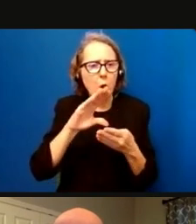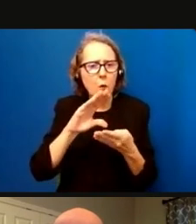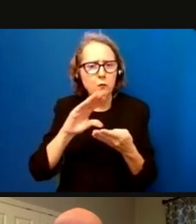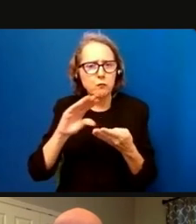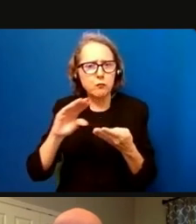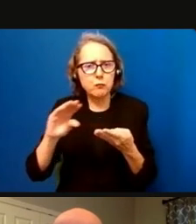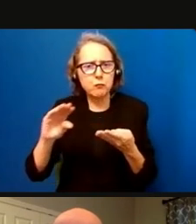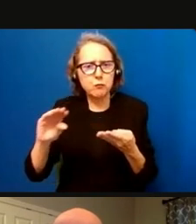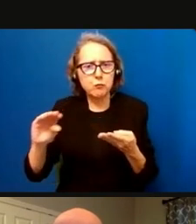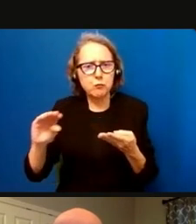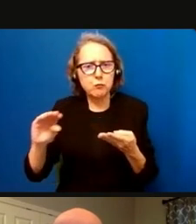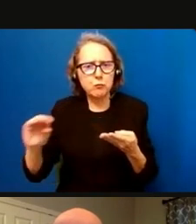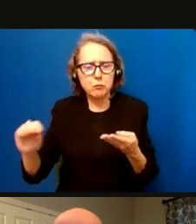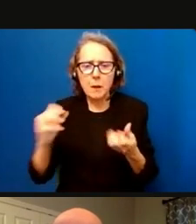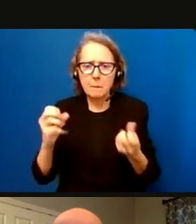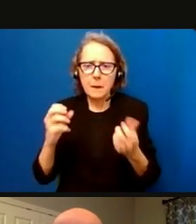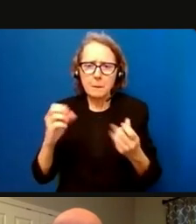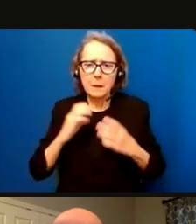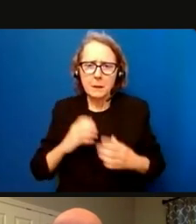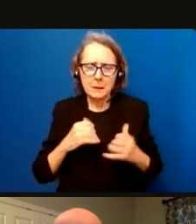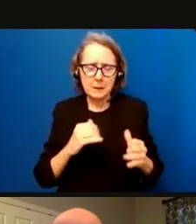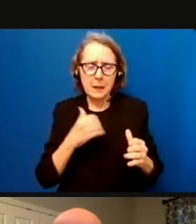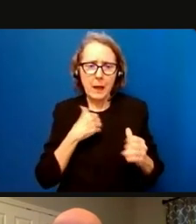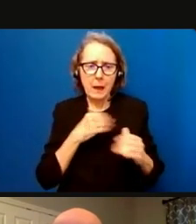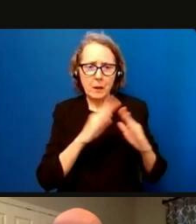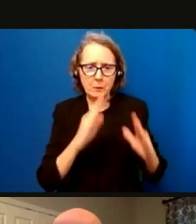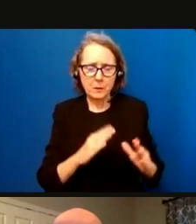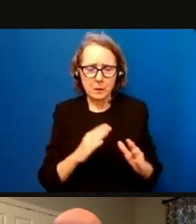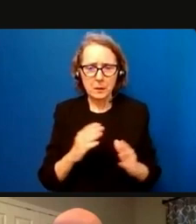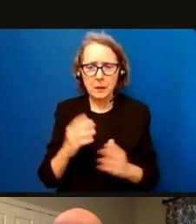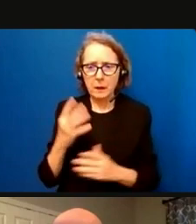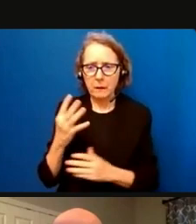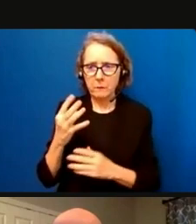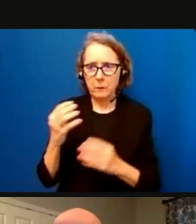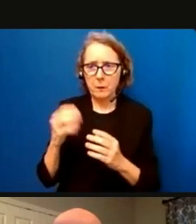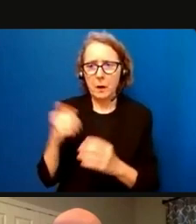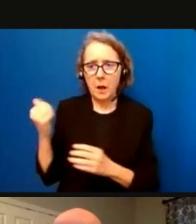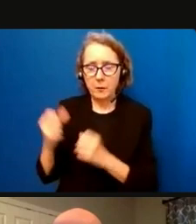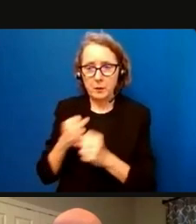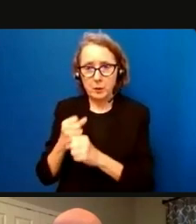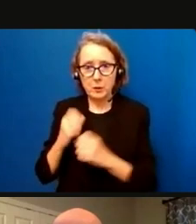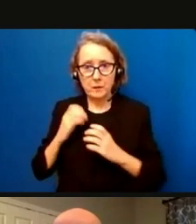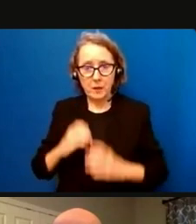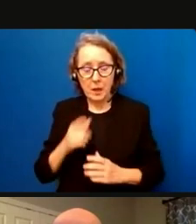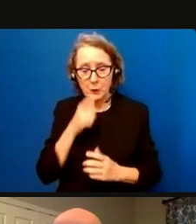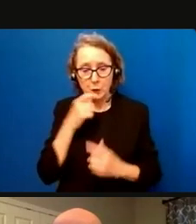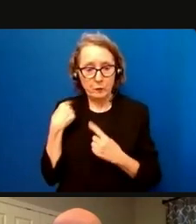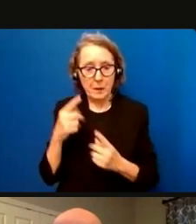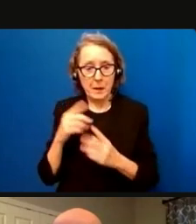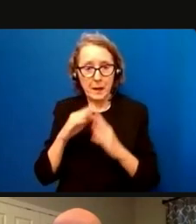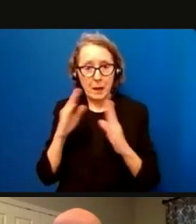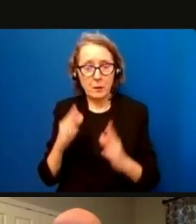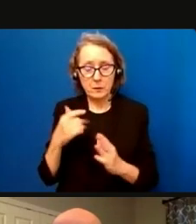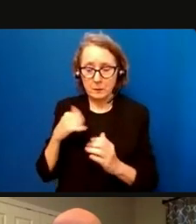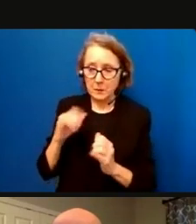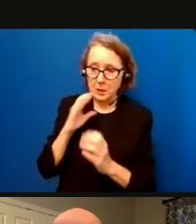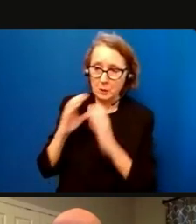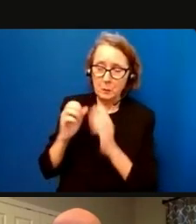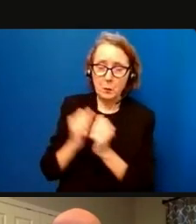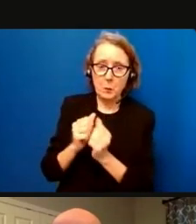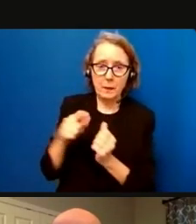obviously have clients that are still housed. We have 4 other years of clients that have been housed and we're still communicating back